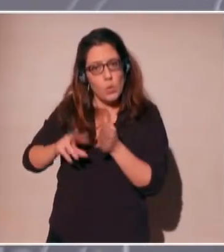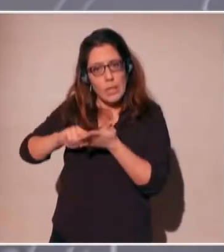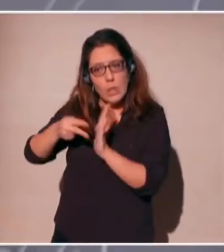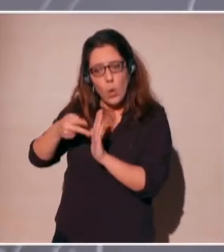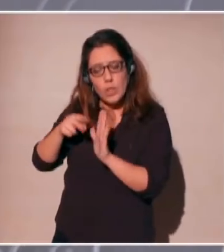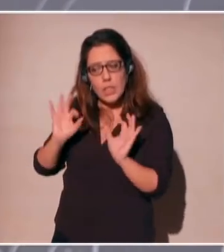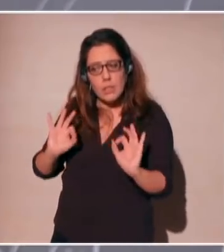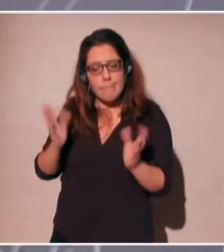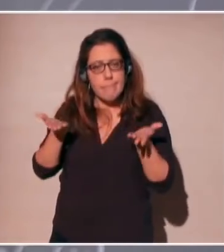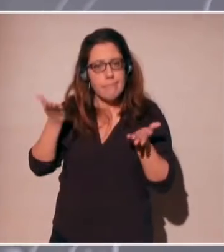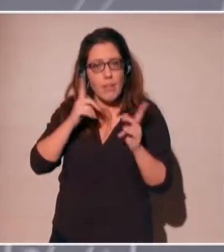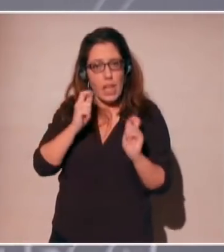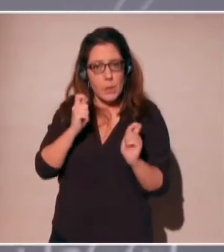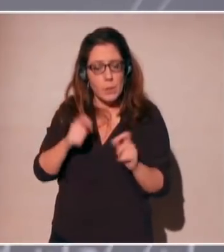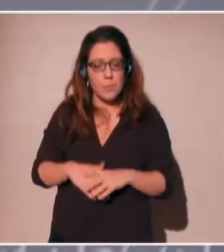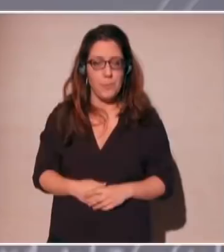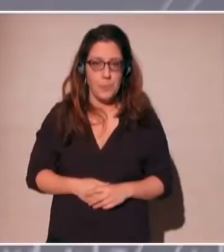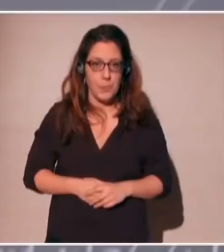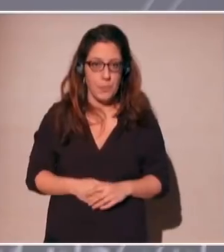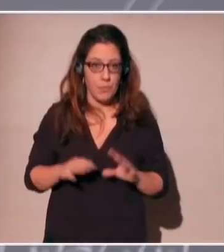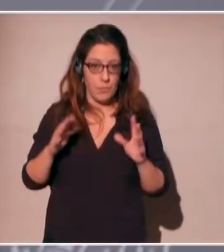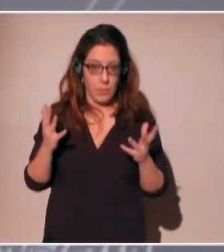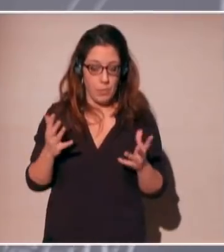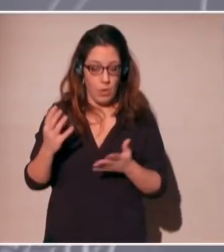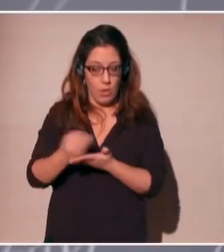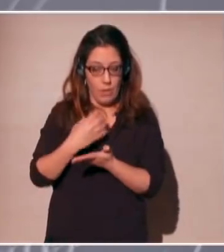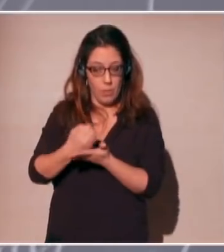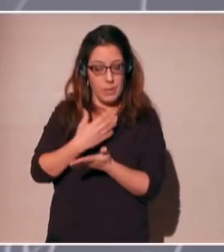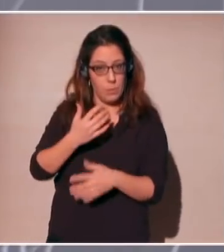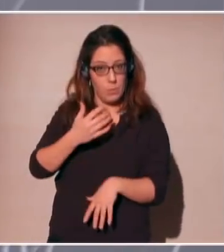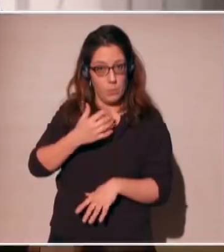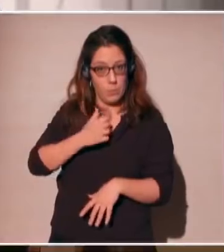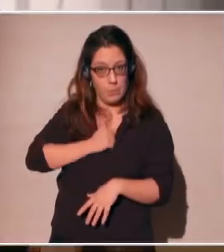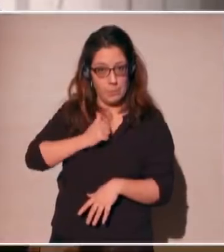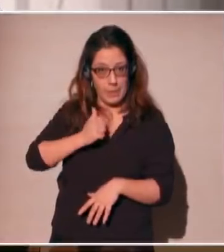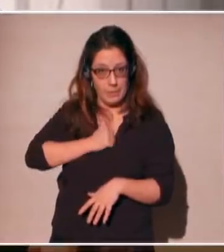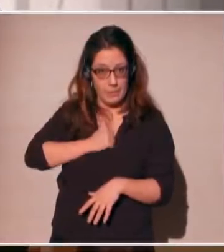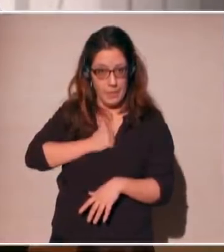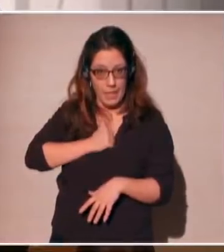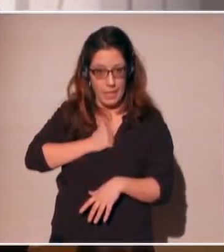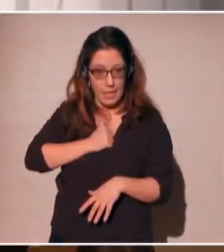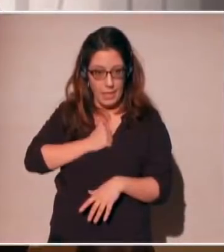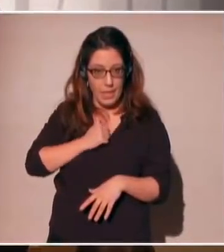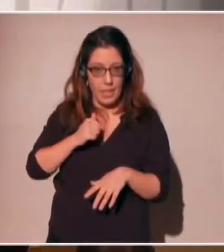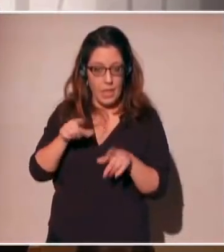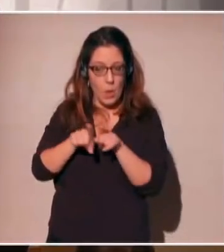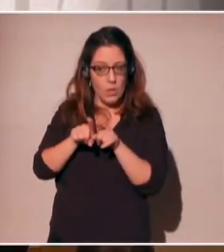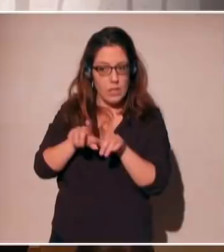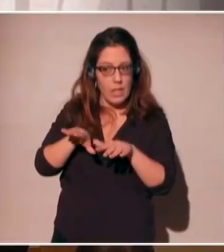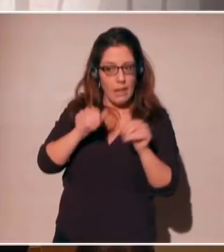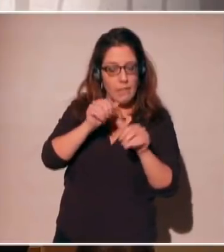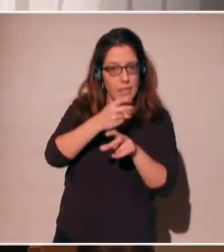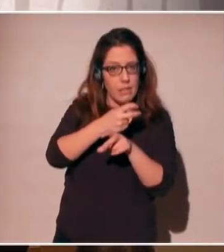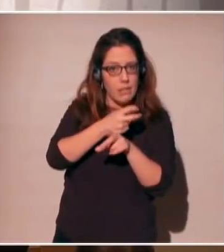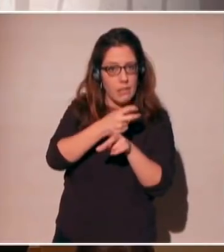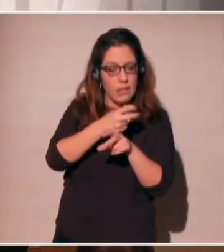taking no risks, and then the other option, which is doing very little for the sake of our patients. So technology will give us an